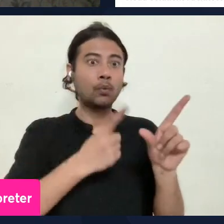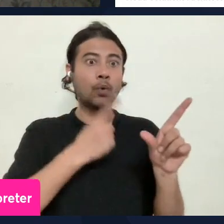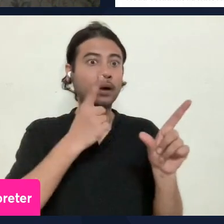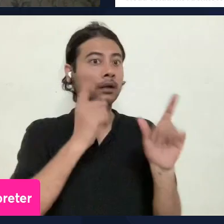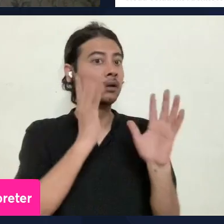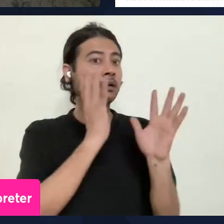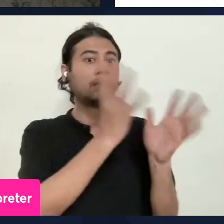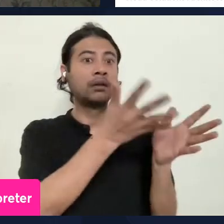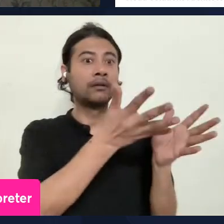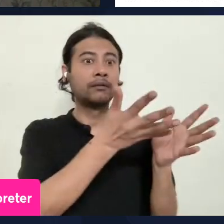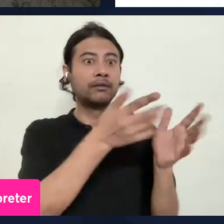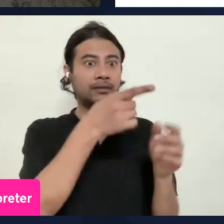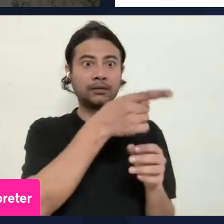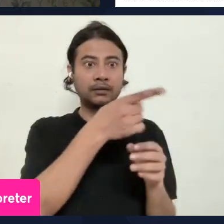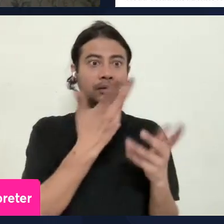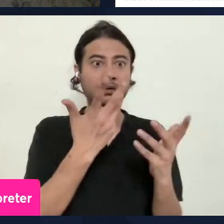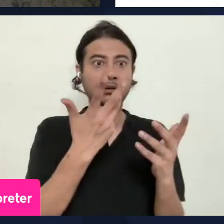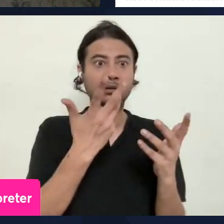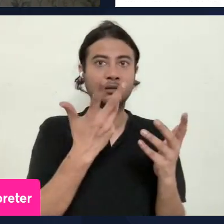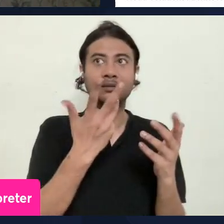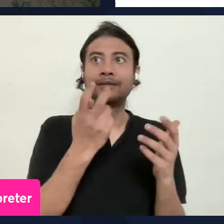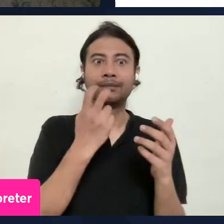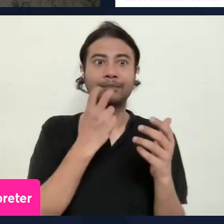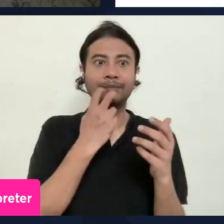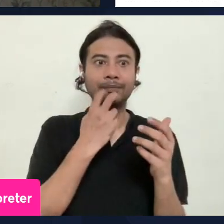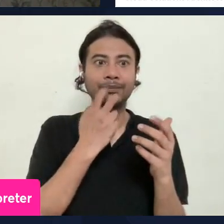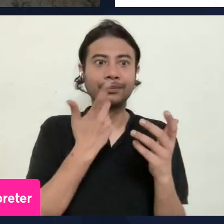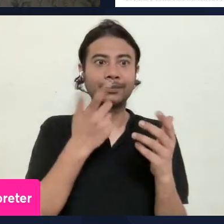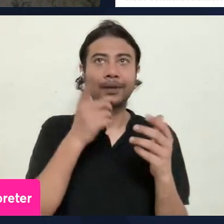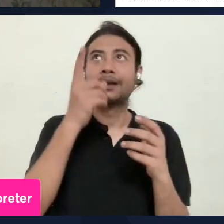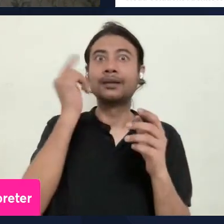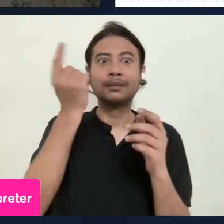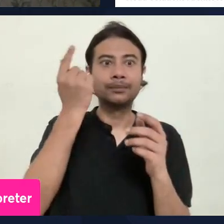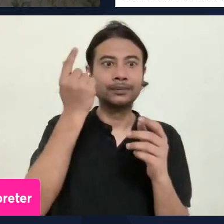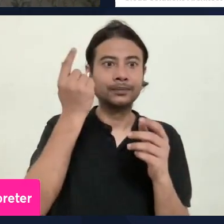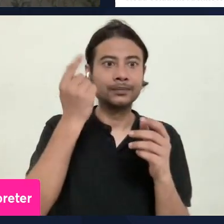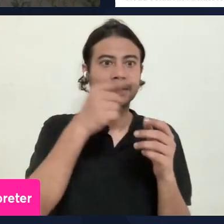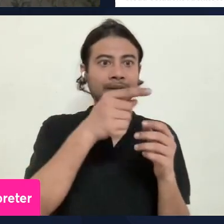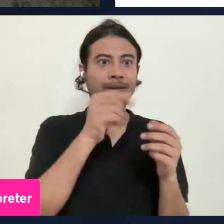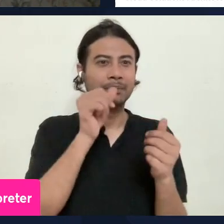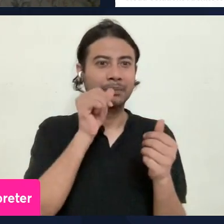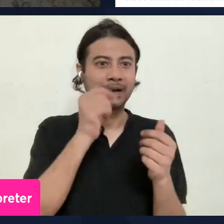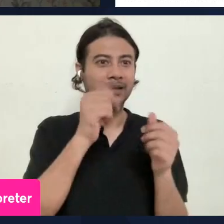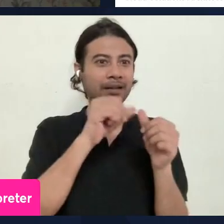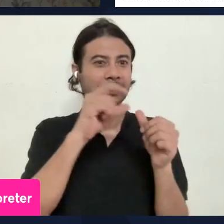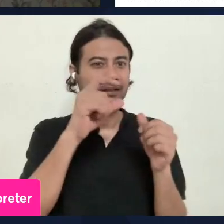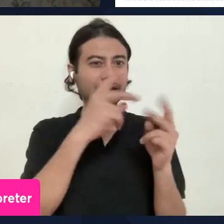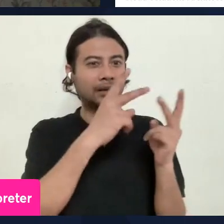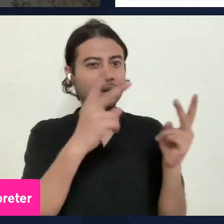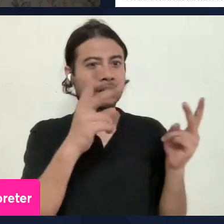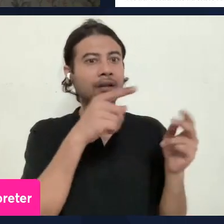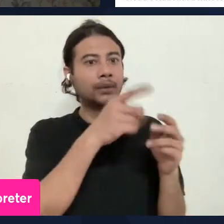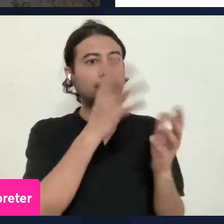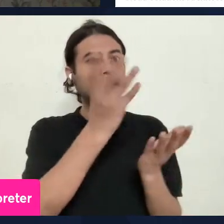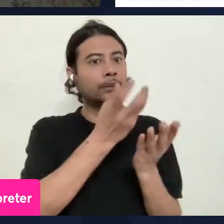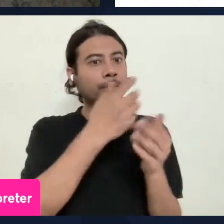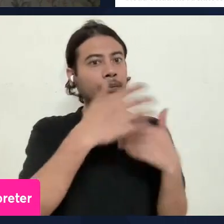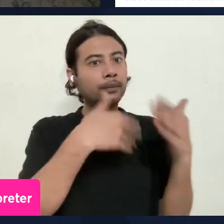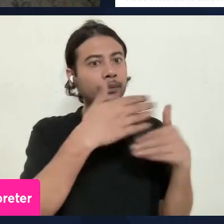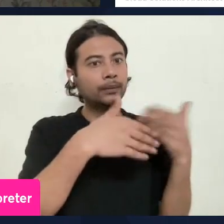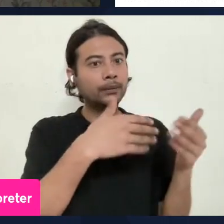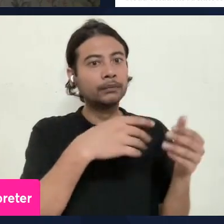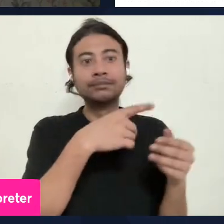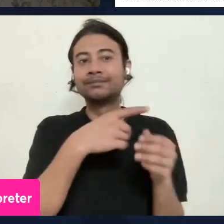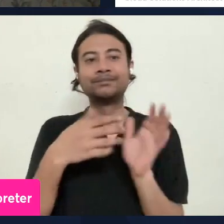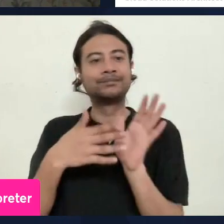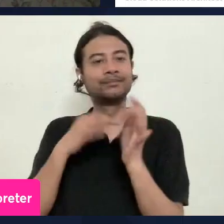there operating, and as they always did. But I think the sustainability thing, obviously that's a lot of Microsoft, right? Because they're